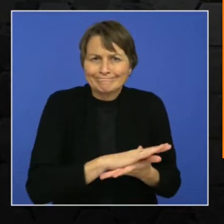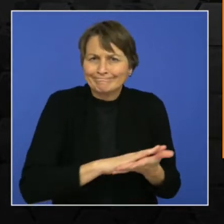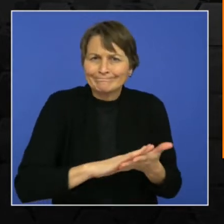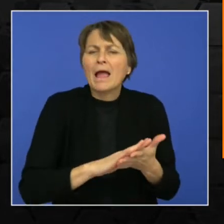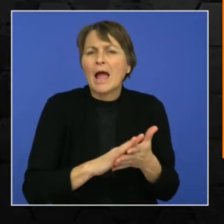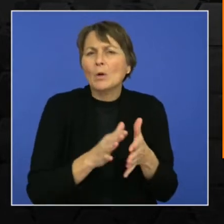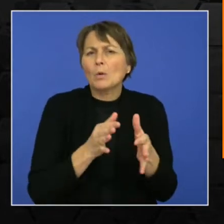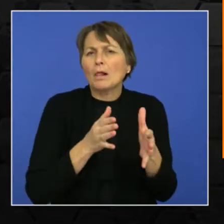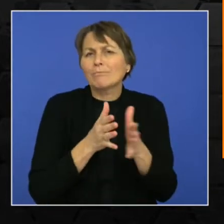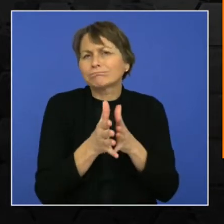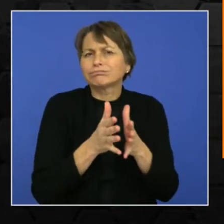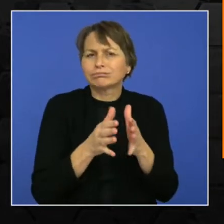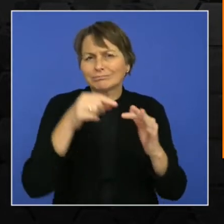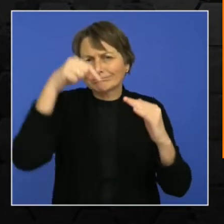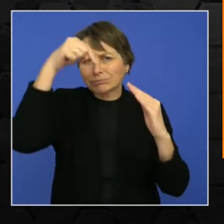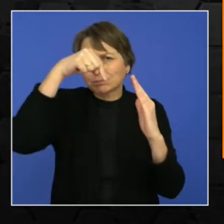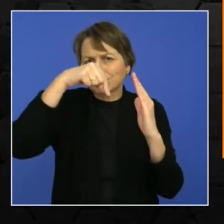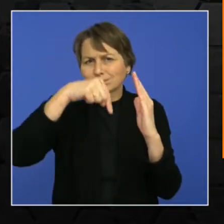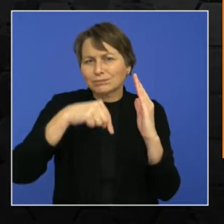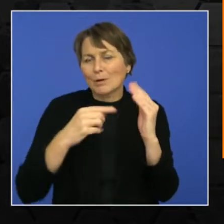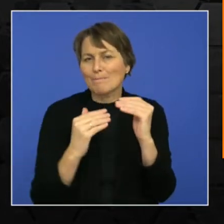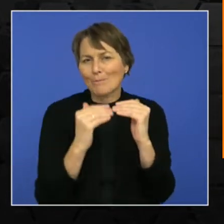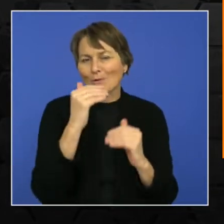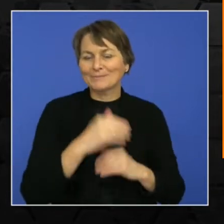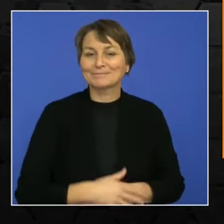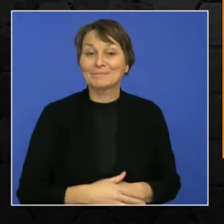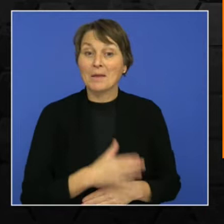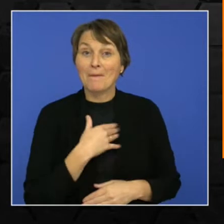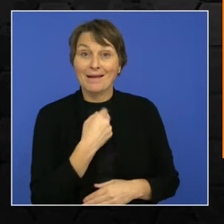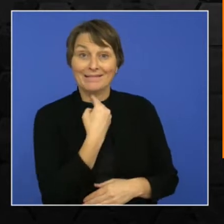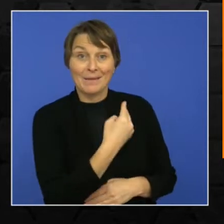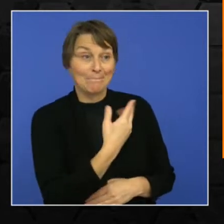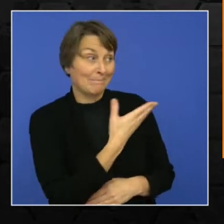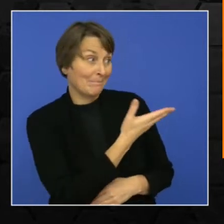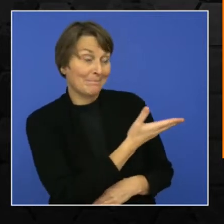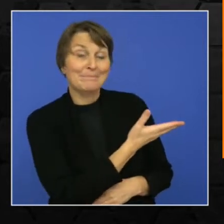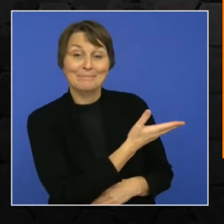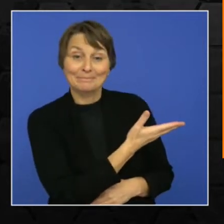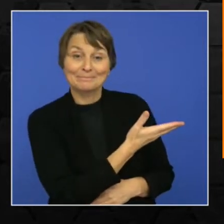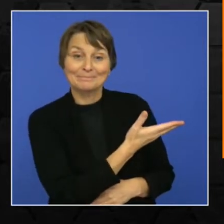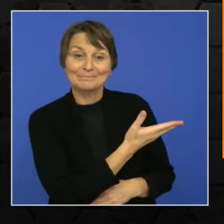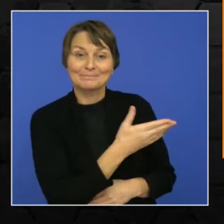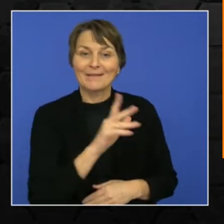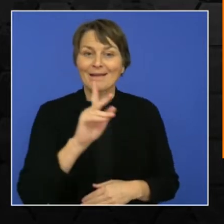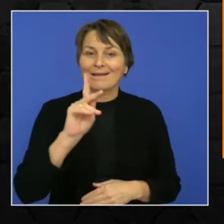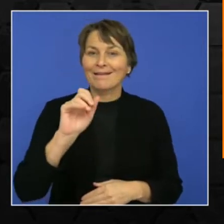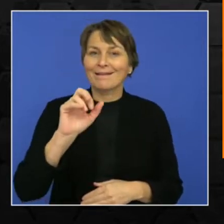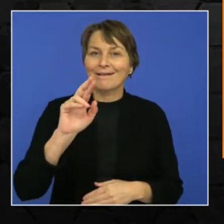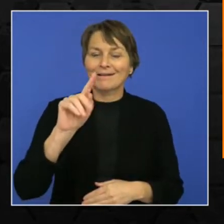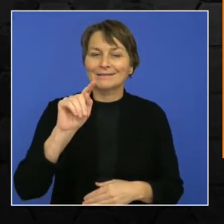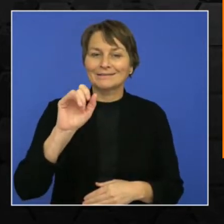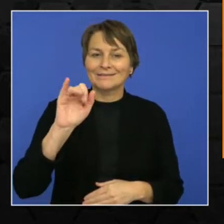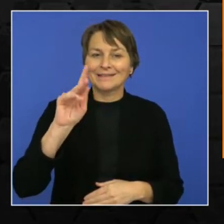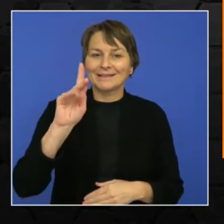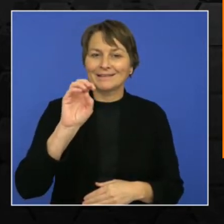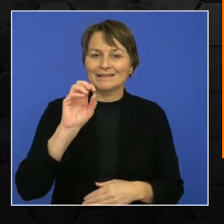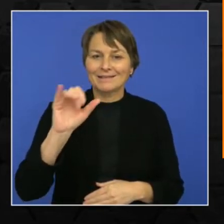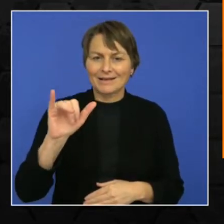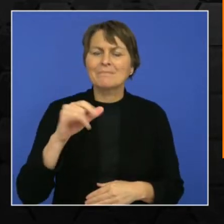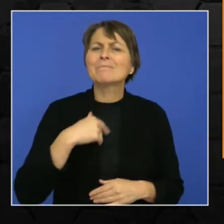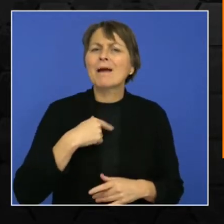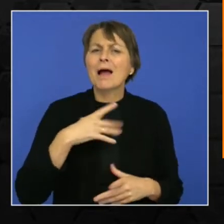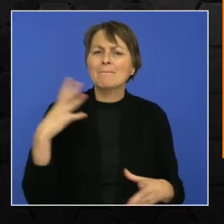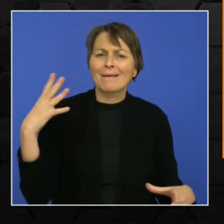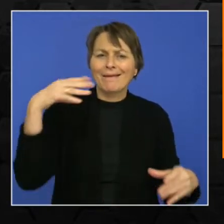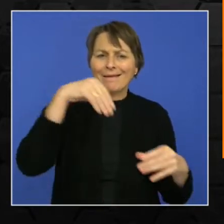So, actually, who I am. So, my name is Kartikey Rawat. I am also been a member of TensorFlow.js SIG and working group member.